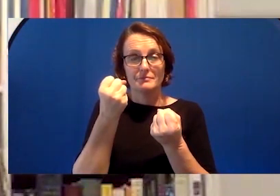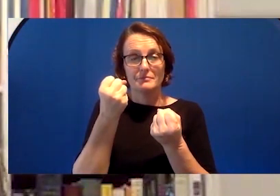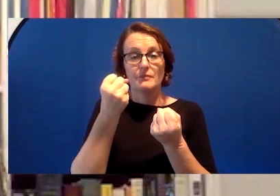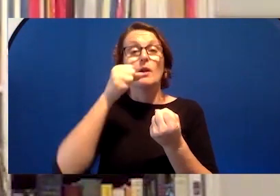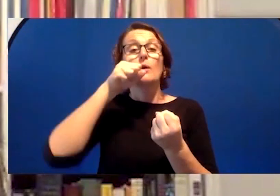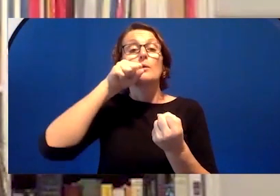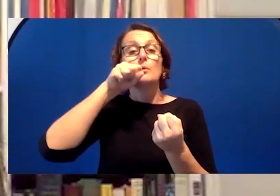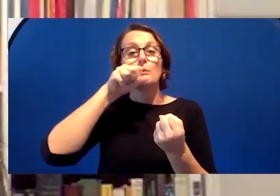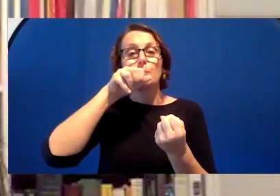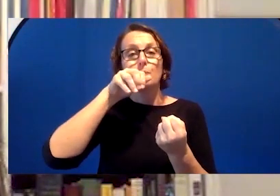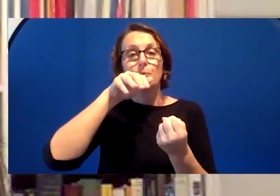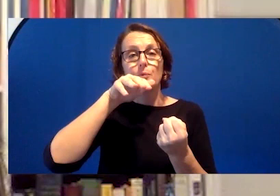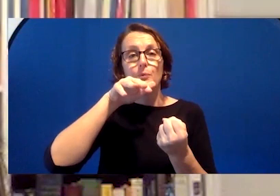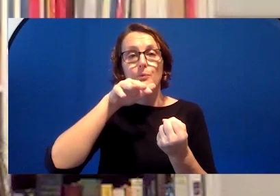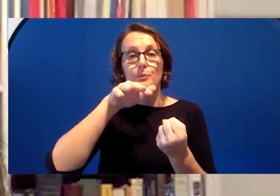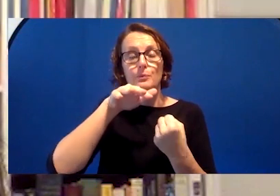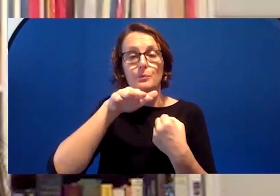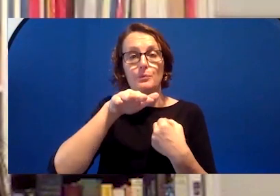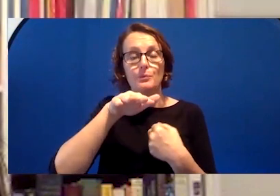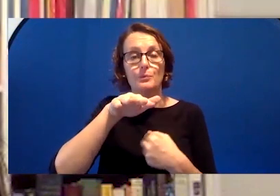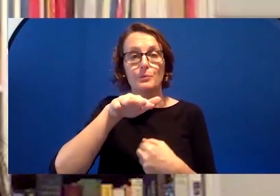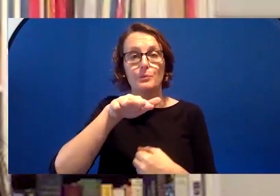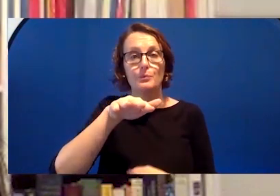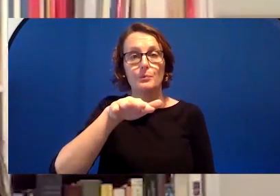and out through your mouth.